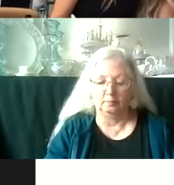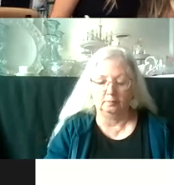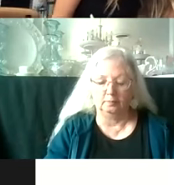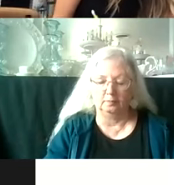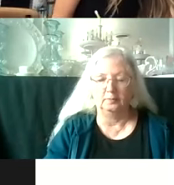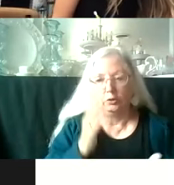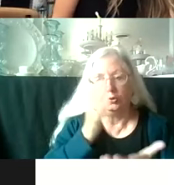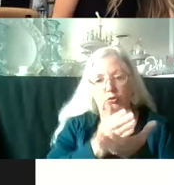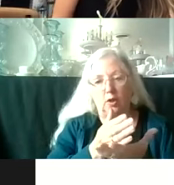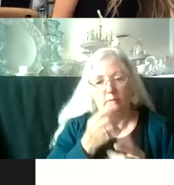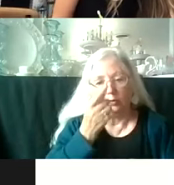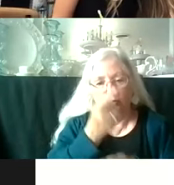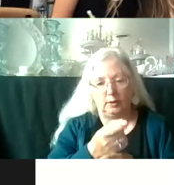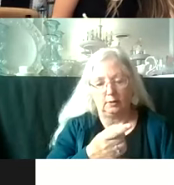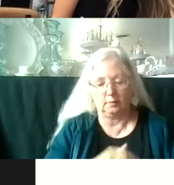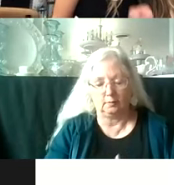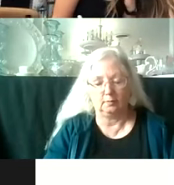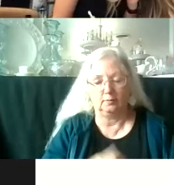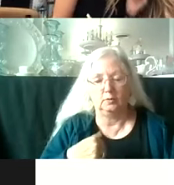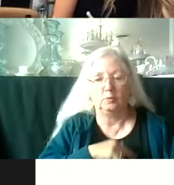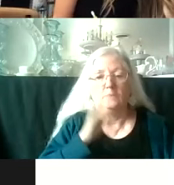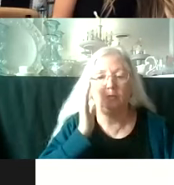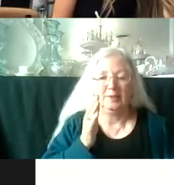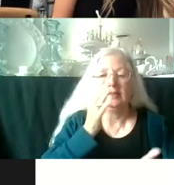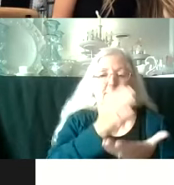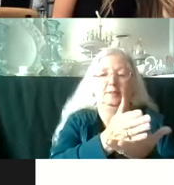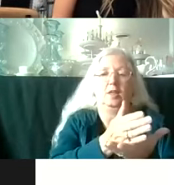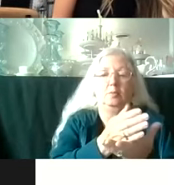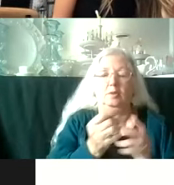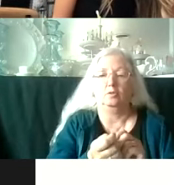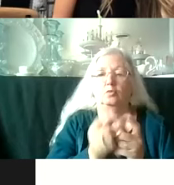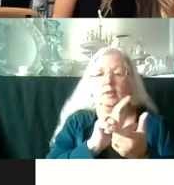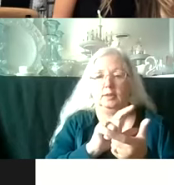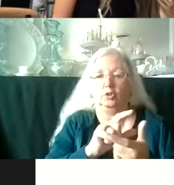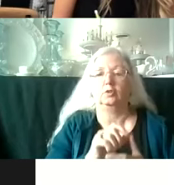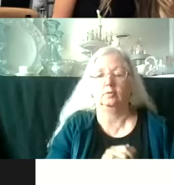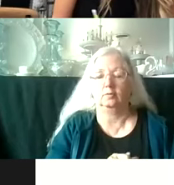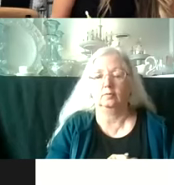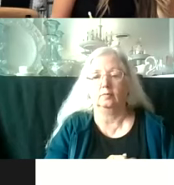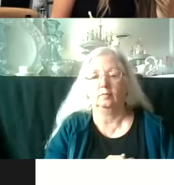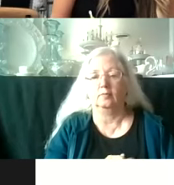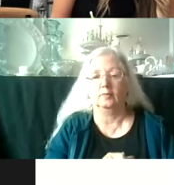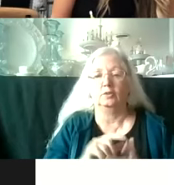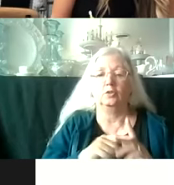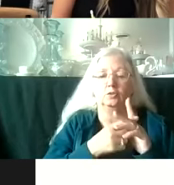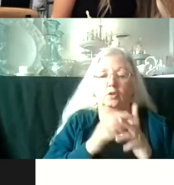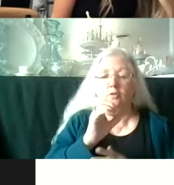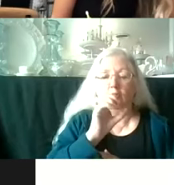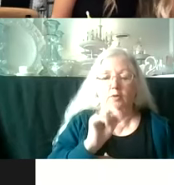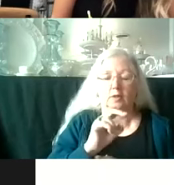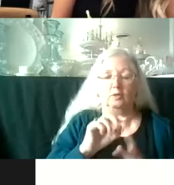You stop, there you go. This is where we are going to stop translation. So our start codon is where we